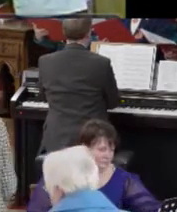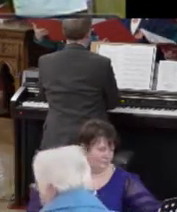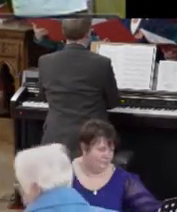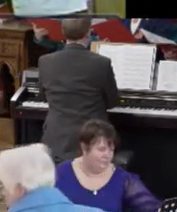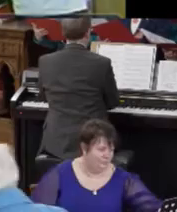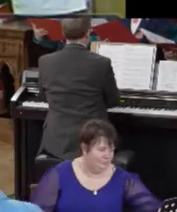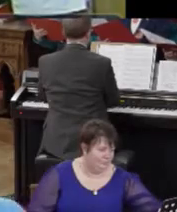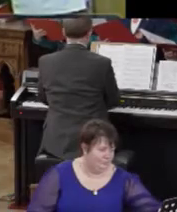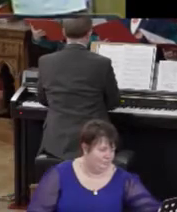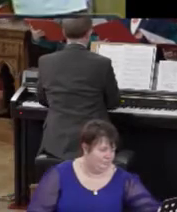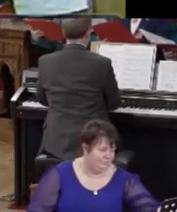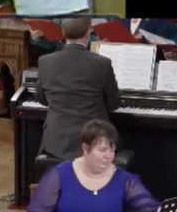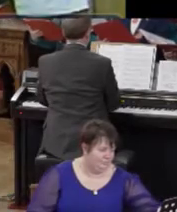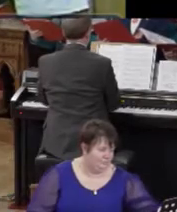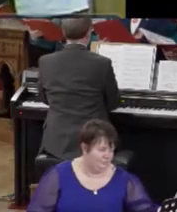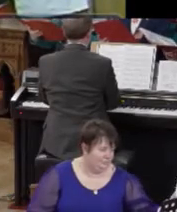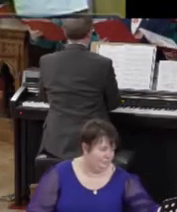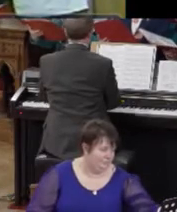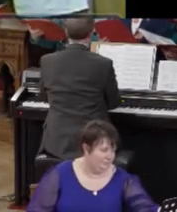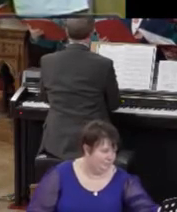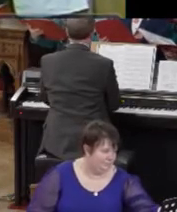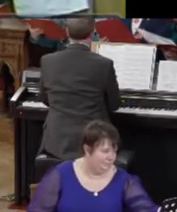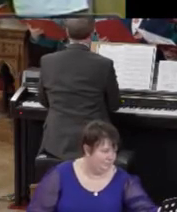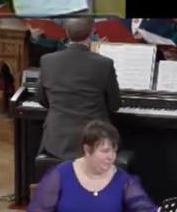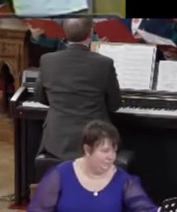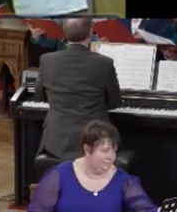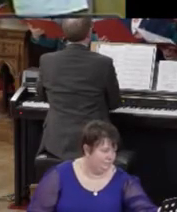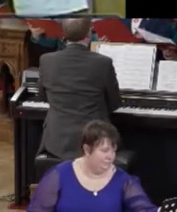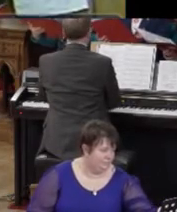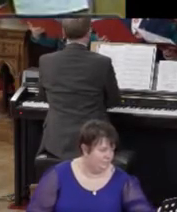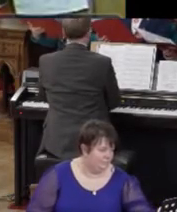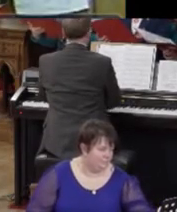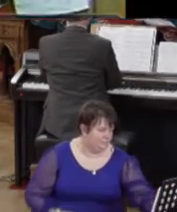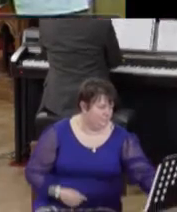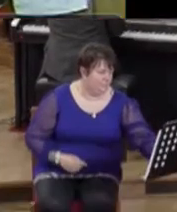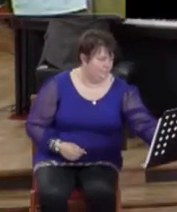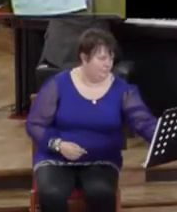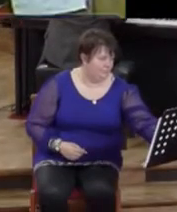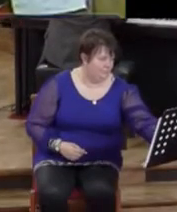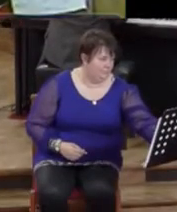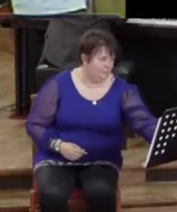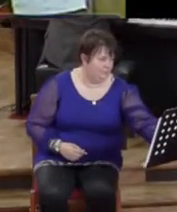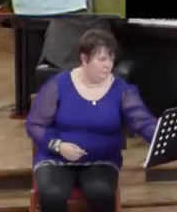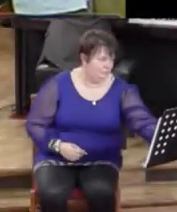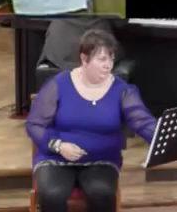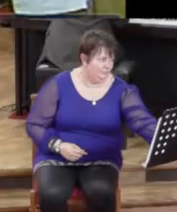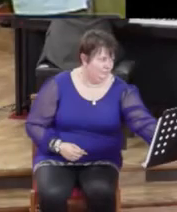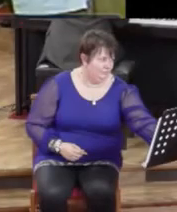Thank you.